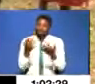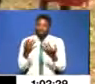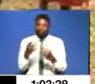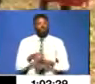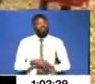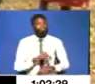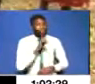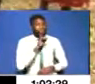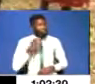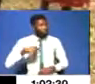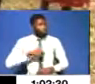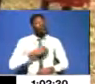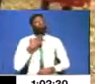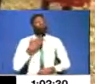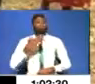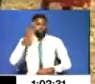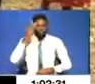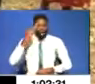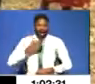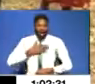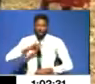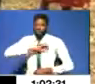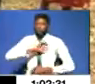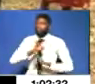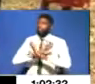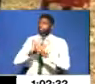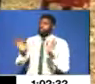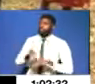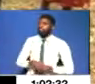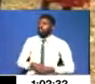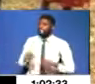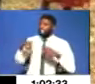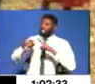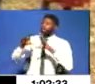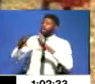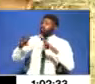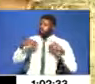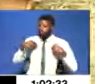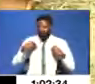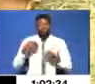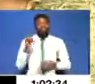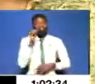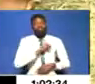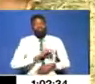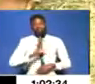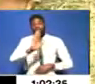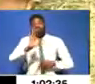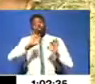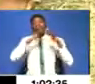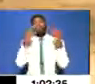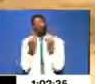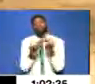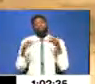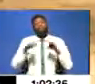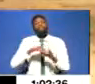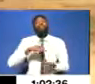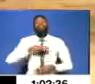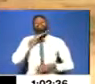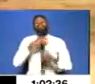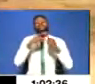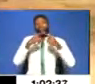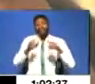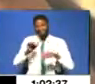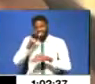wetu. In pain and sorrow, they have accepted the fate of their loved ones, but are demanding investigations